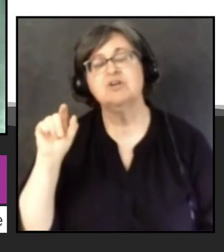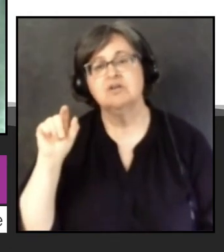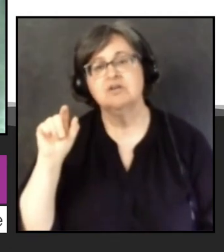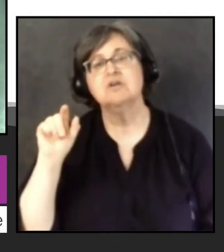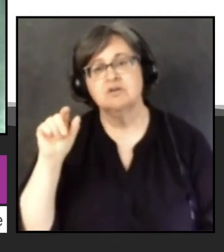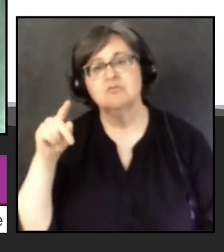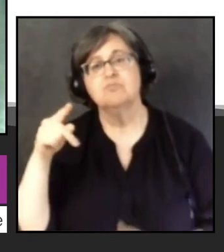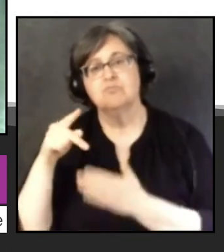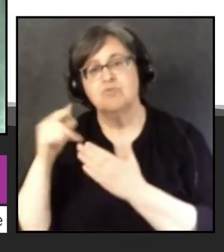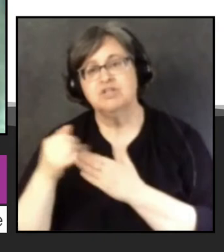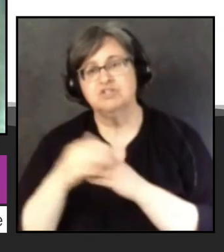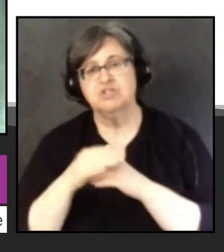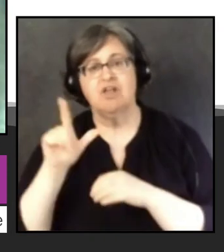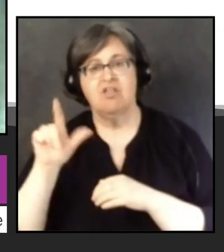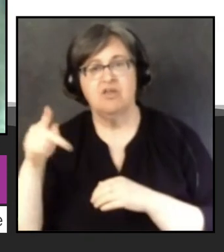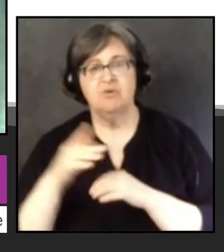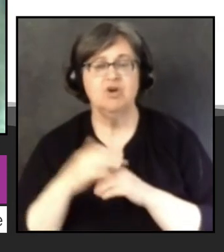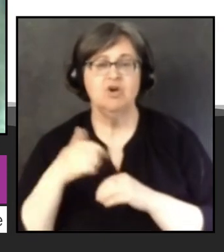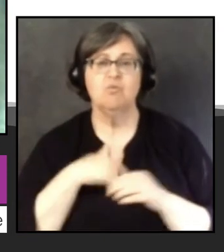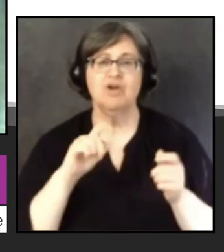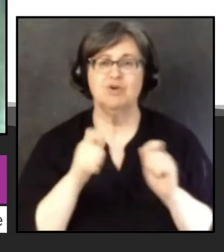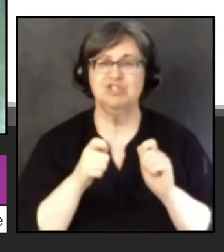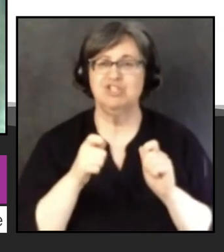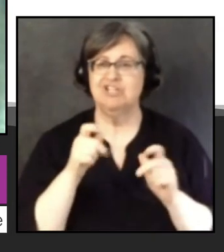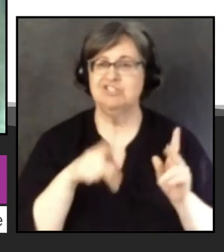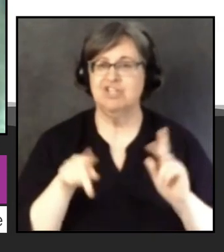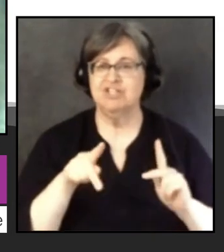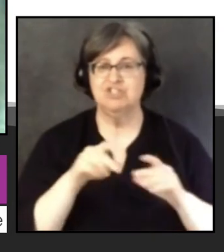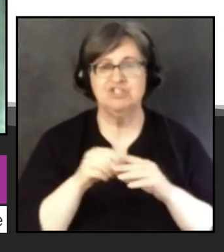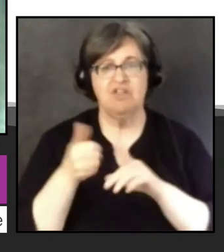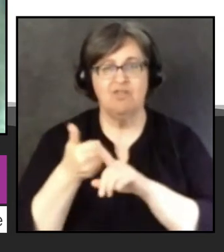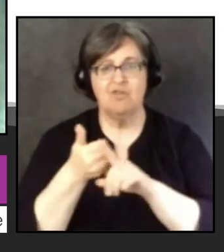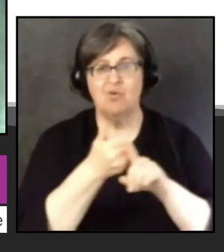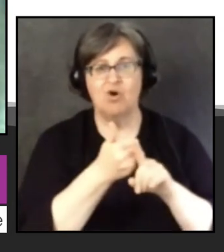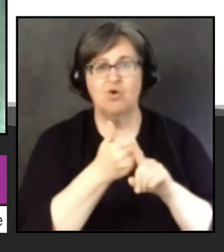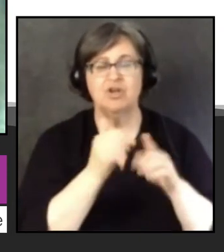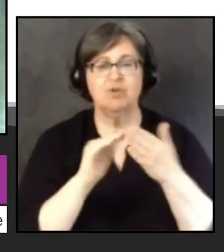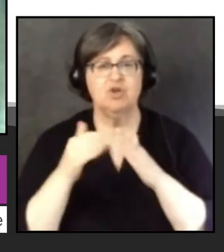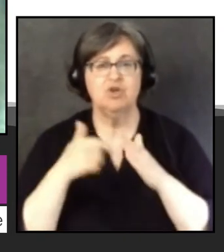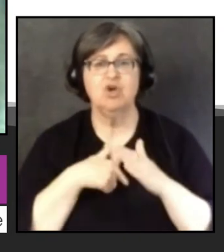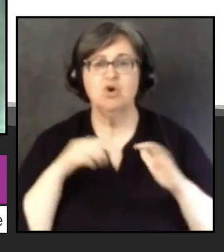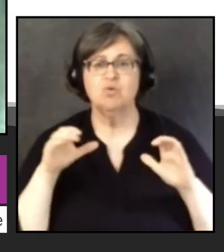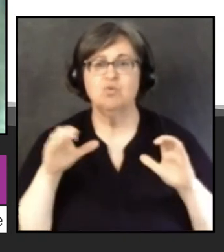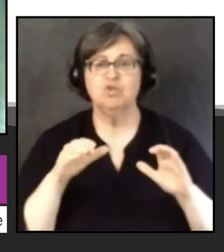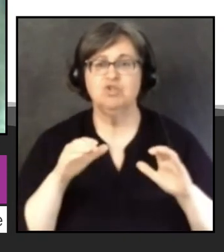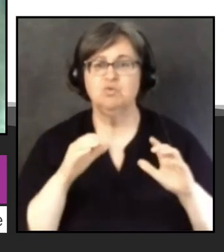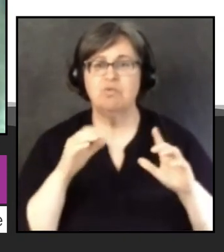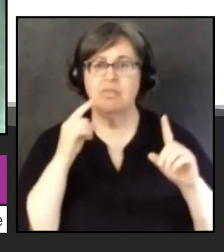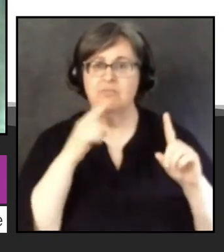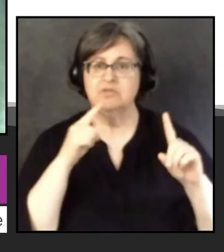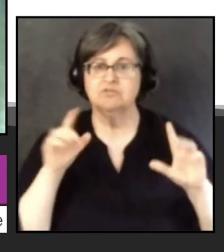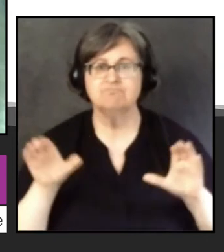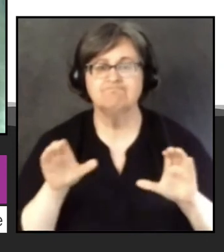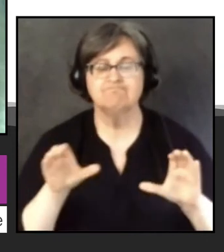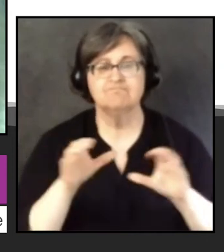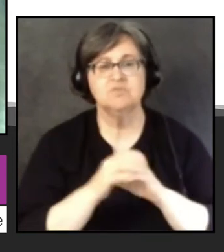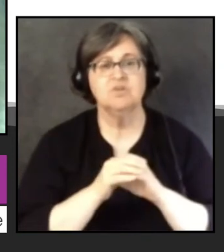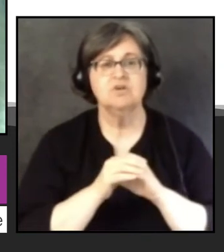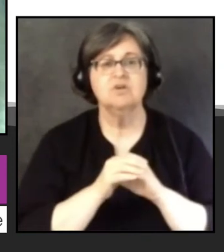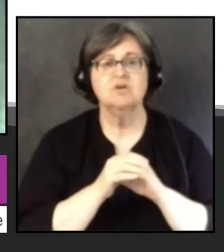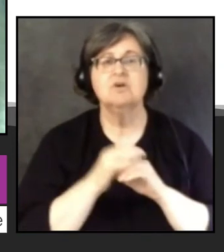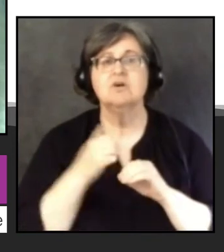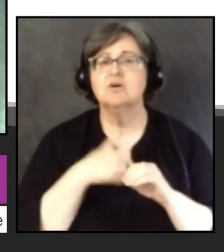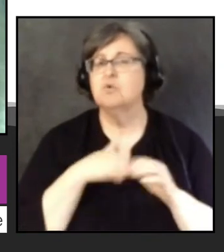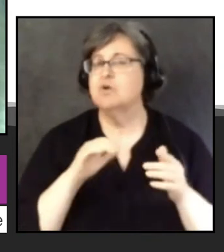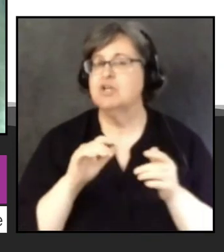artists and neighbors as change agents in their own communities. We carry out this mission through our Create Change